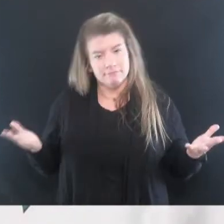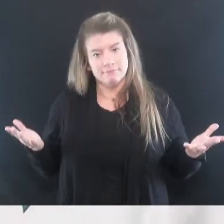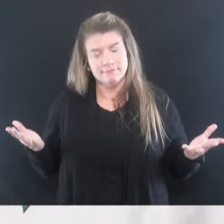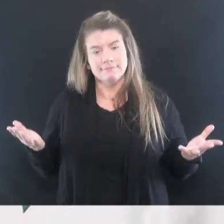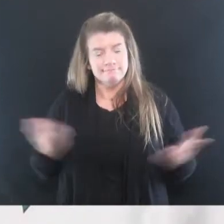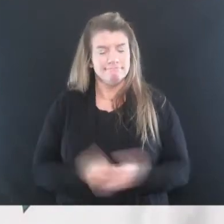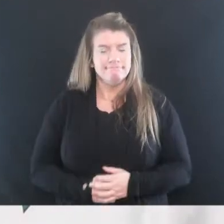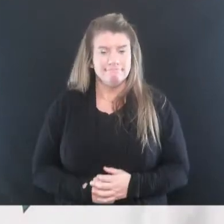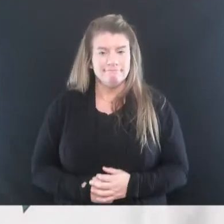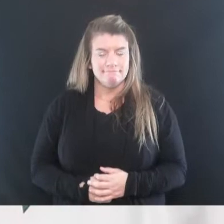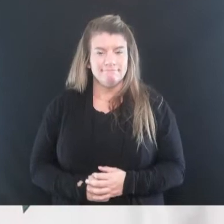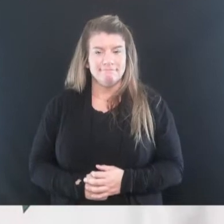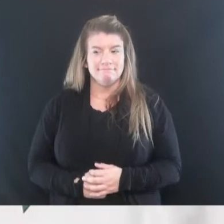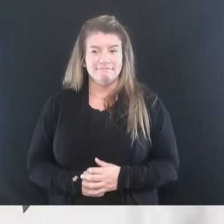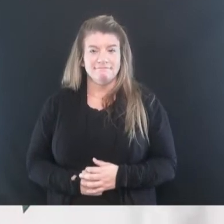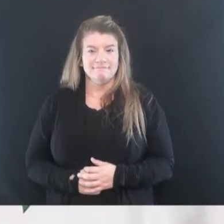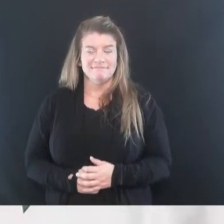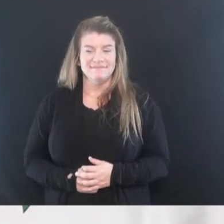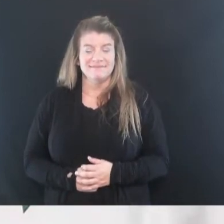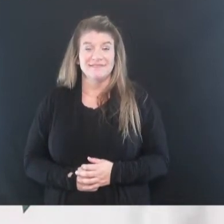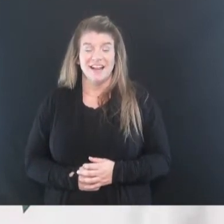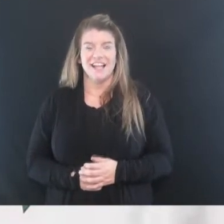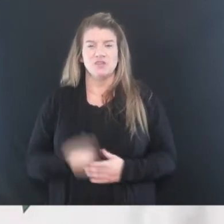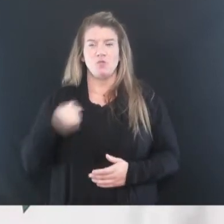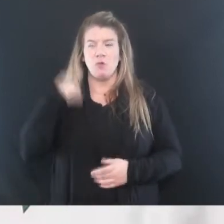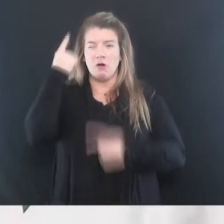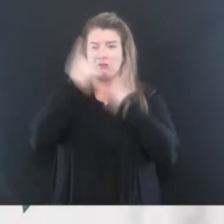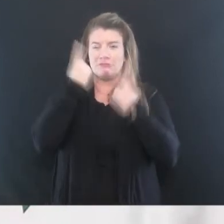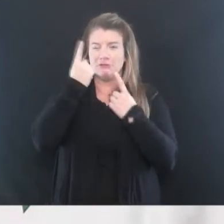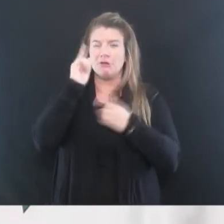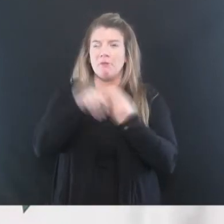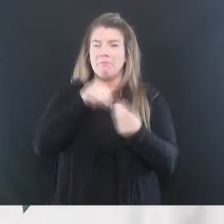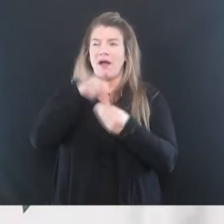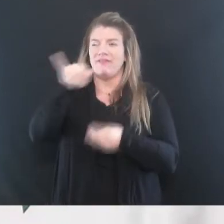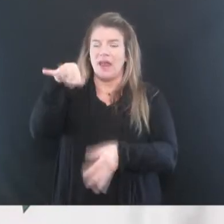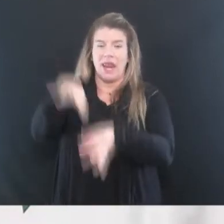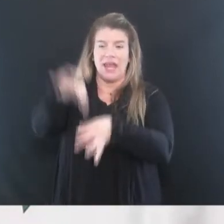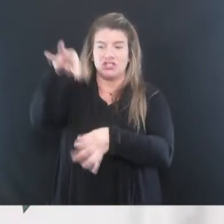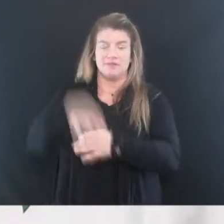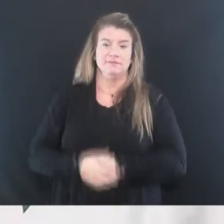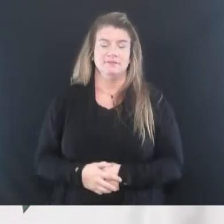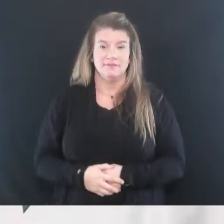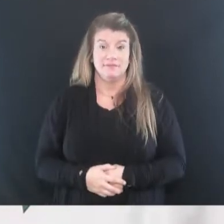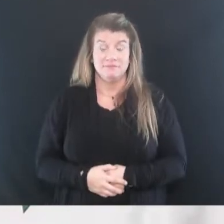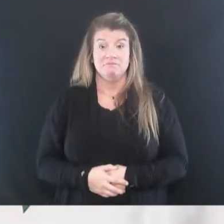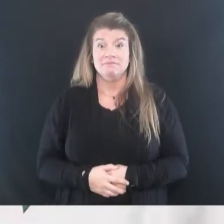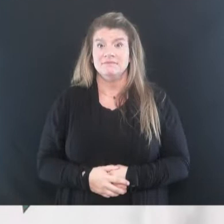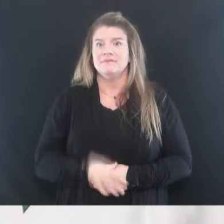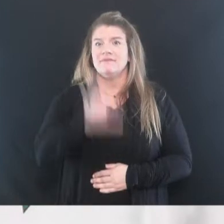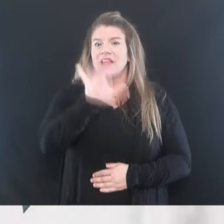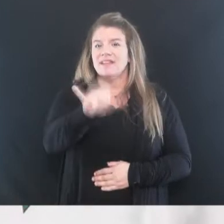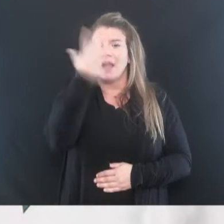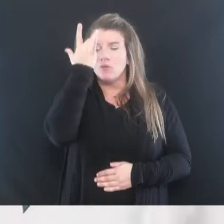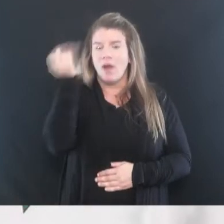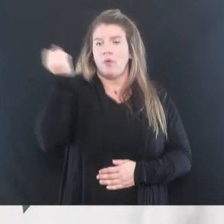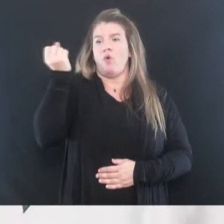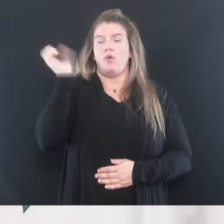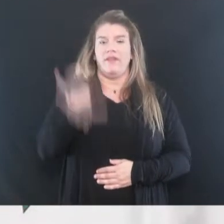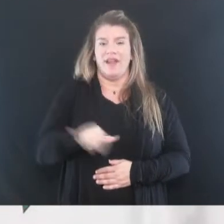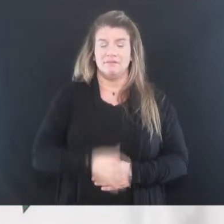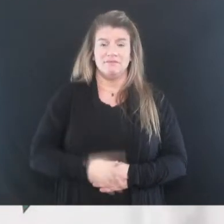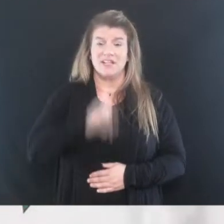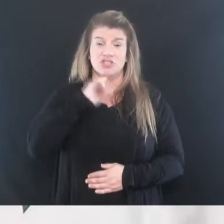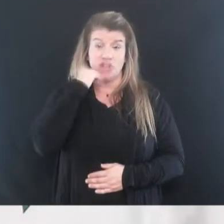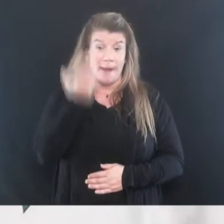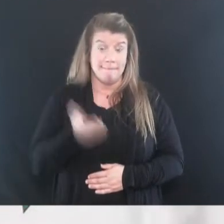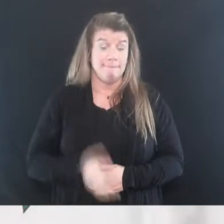belief, because we're concerned with the midterm election. And that's why we're holding up the infrastructure bill. It's a